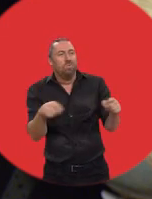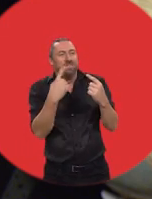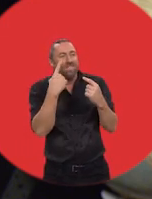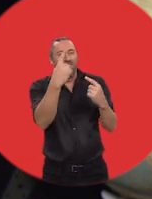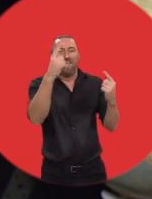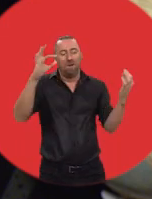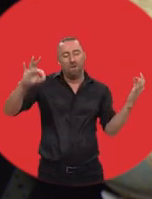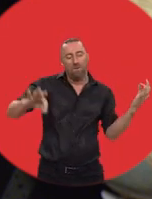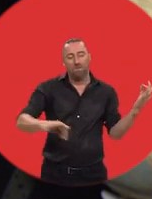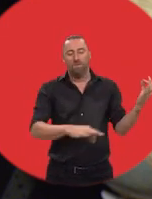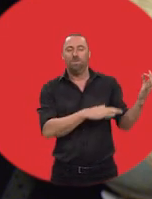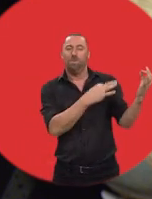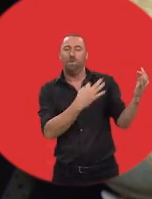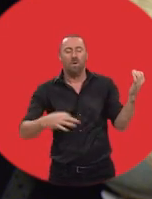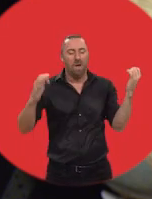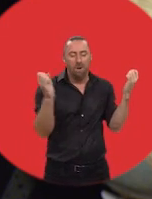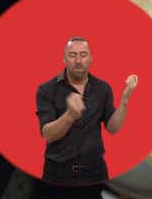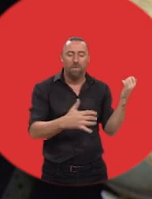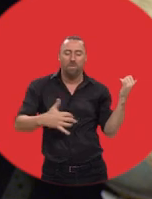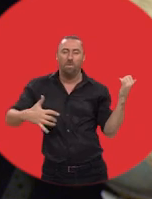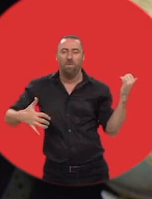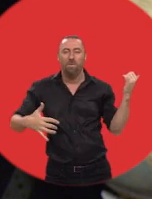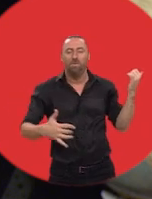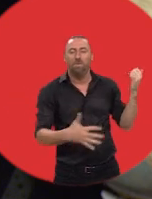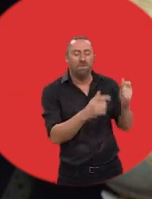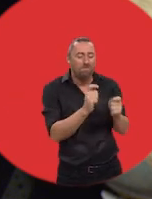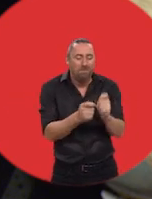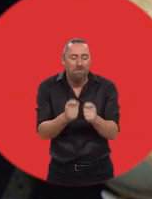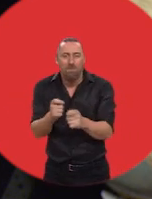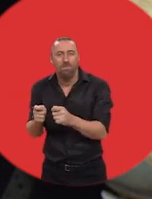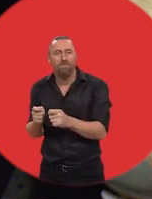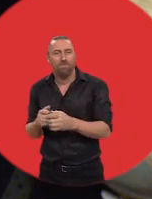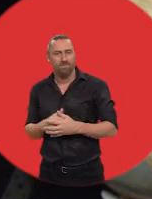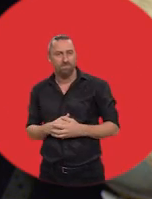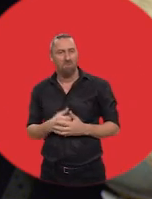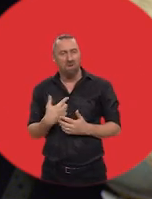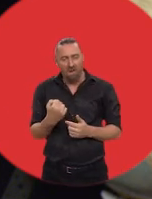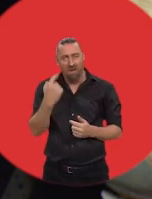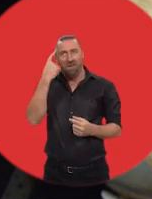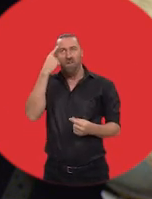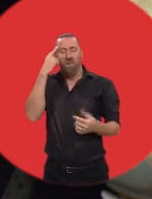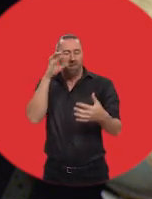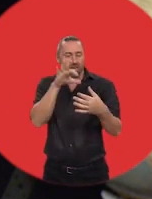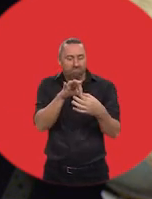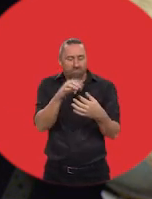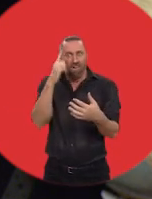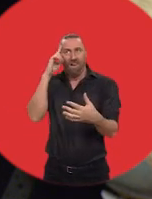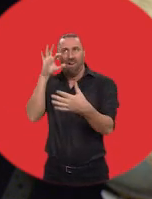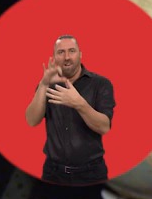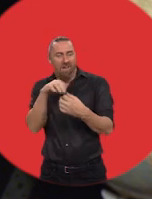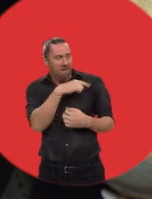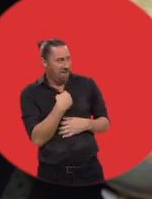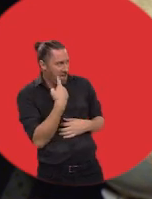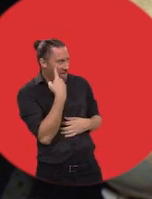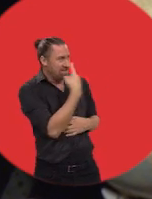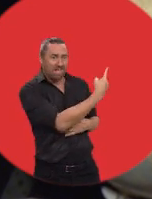music playing as I read the story? I could imagine the sounds because I was making connections to